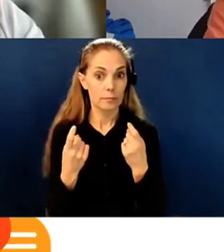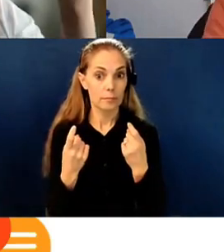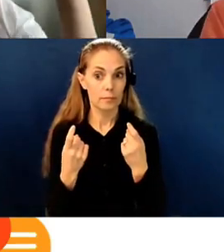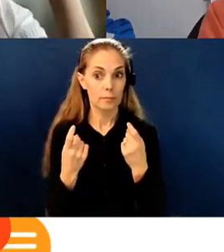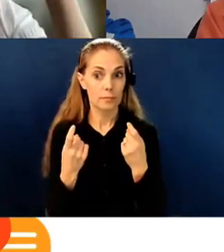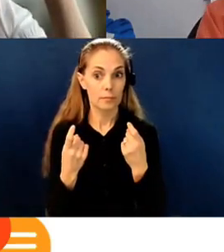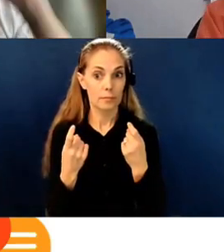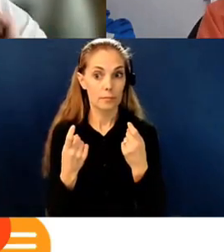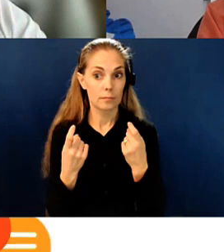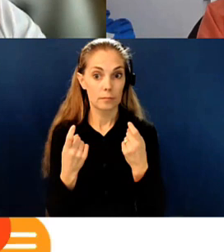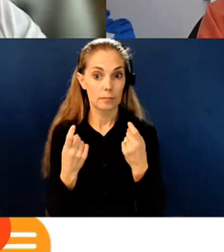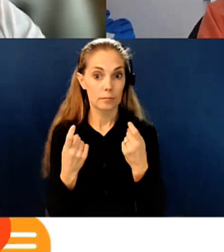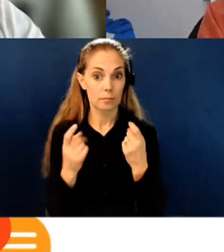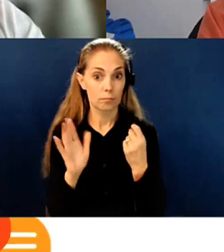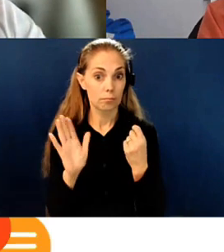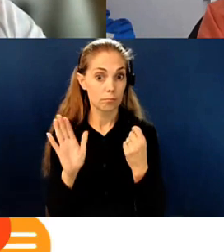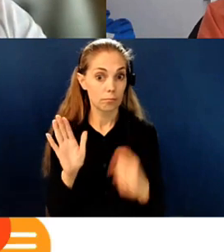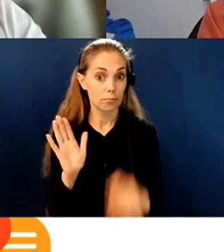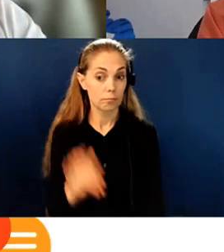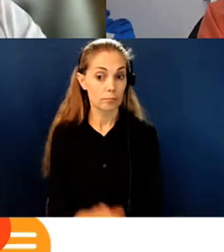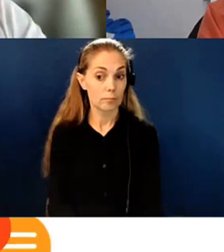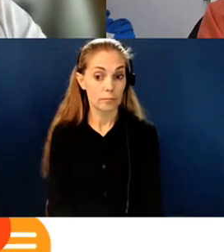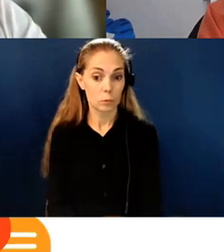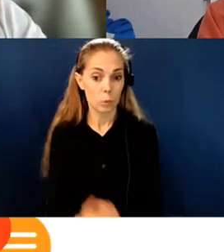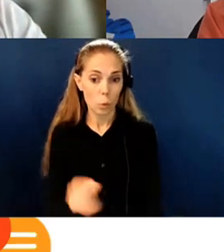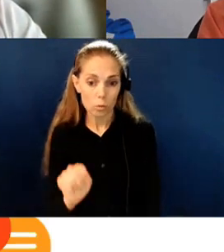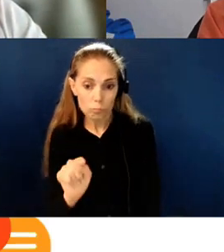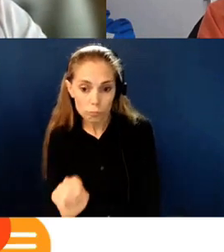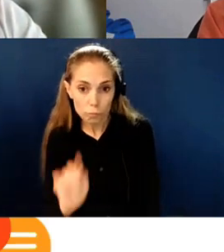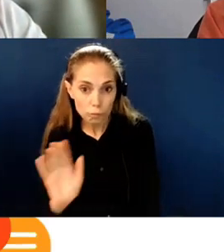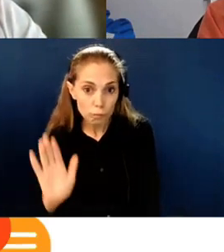Feel free to raise your hand in using the Zoom chat.